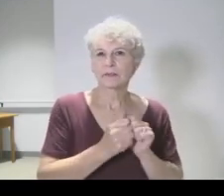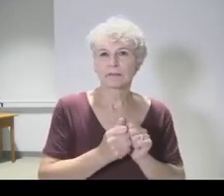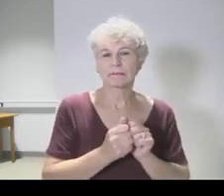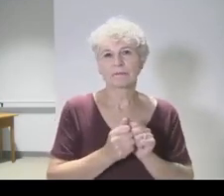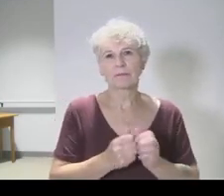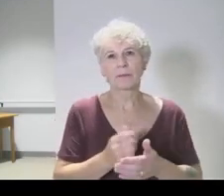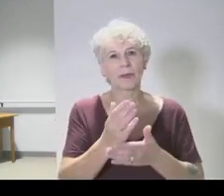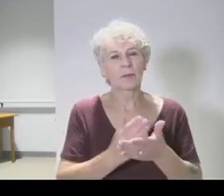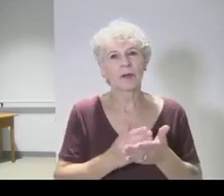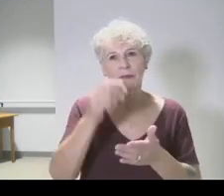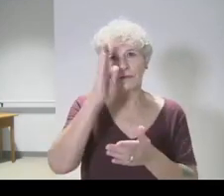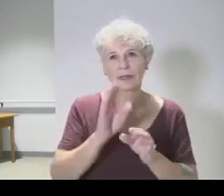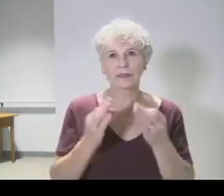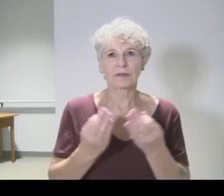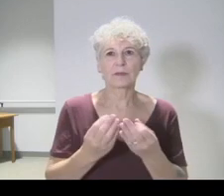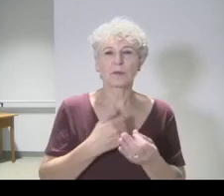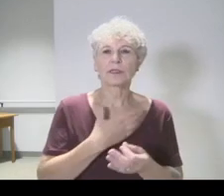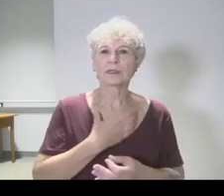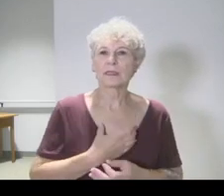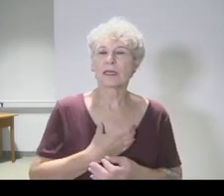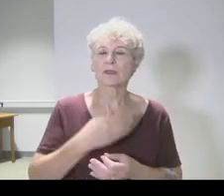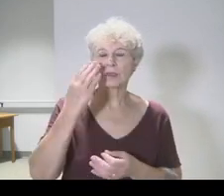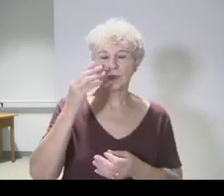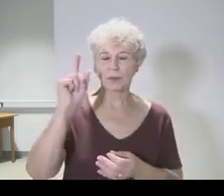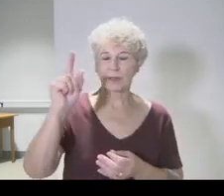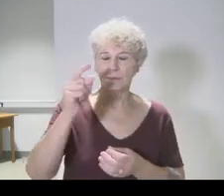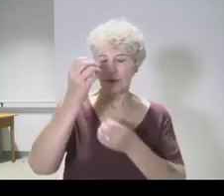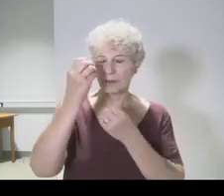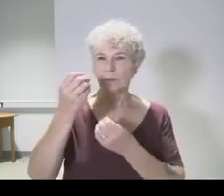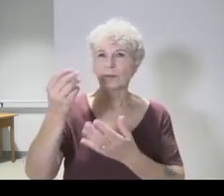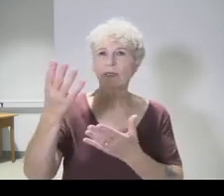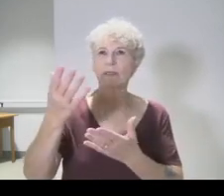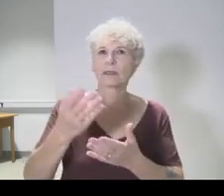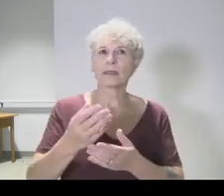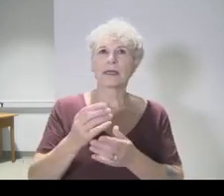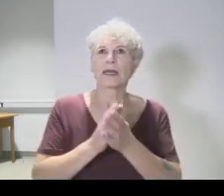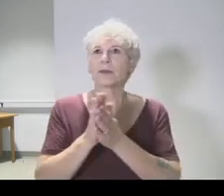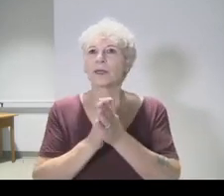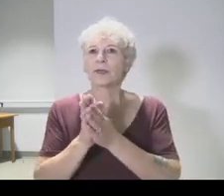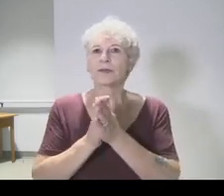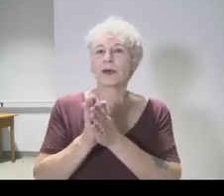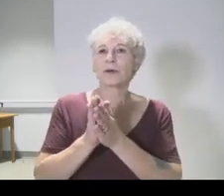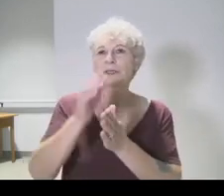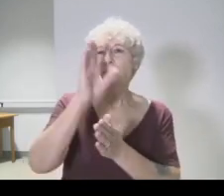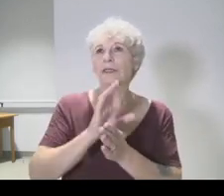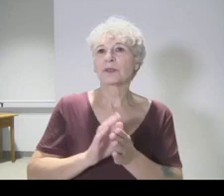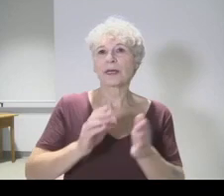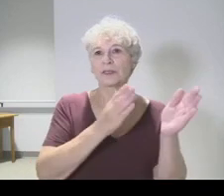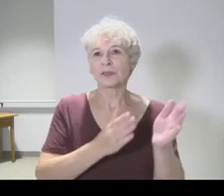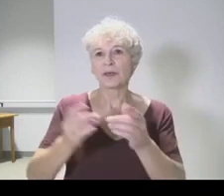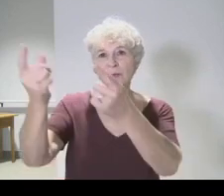As part of God's family, we desire to know him and obey him. And we look forward to when Christ comes back